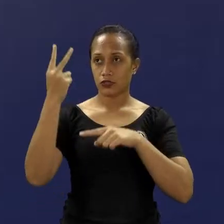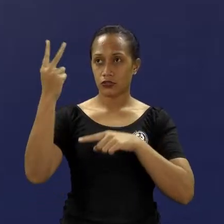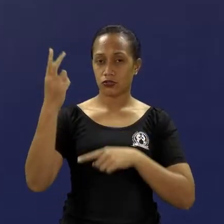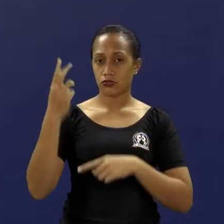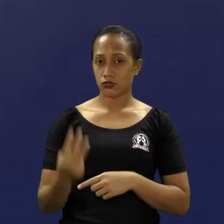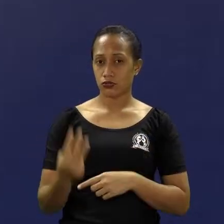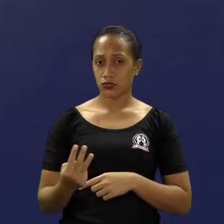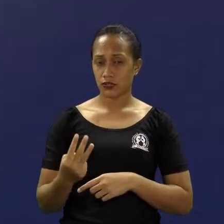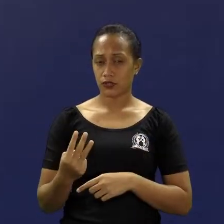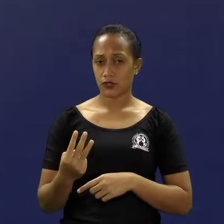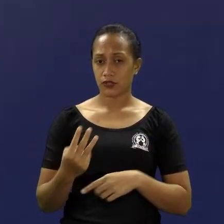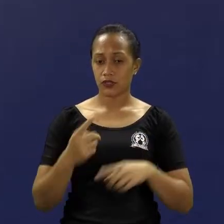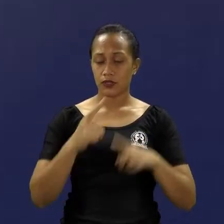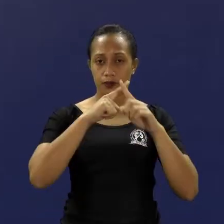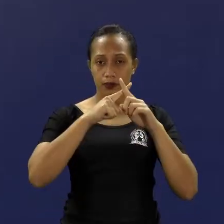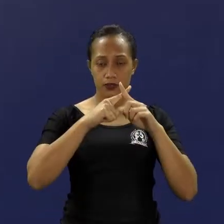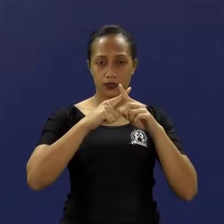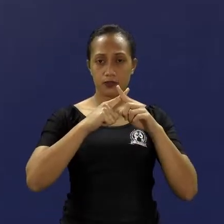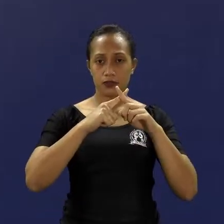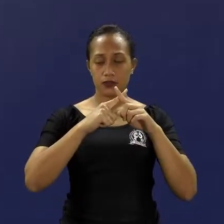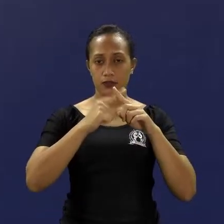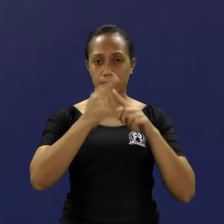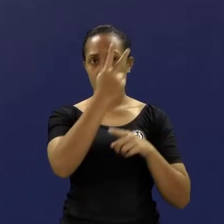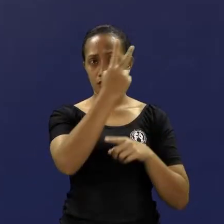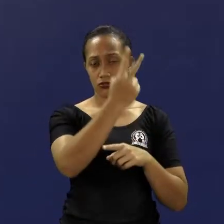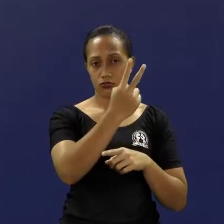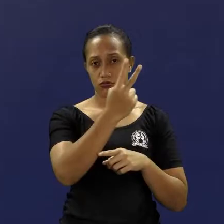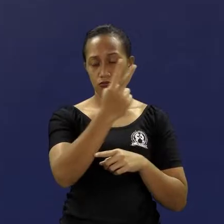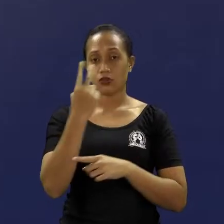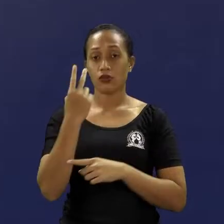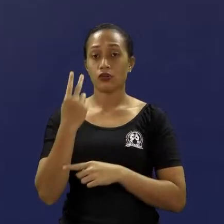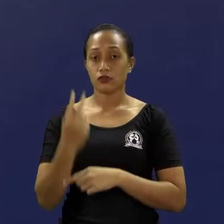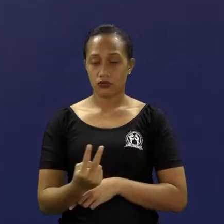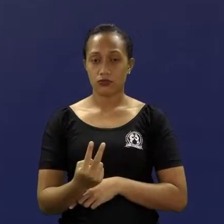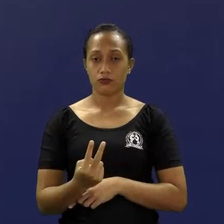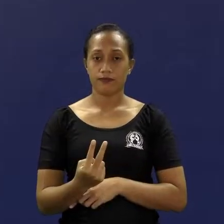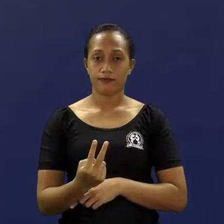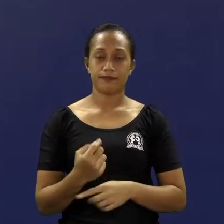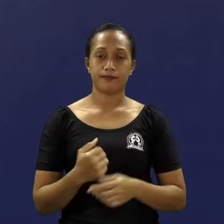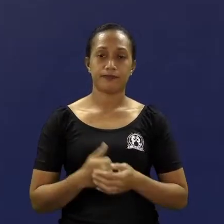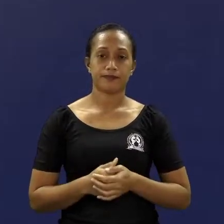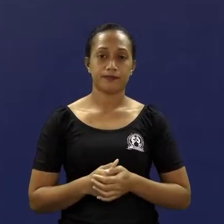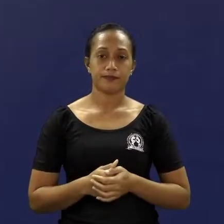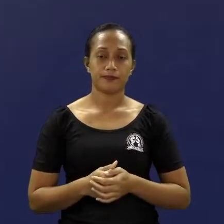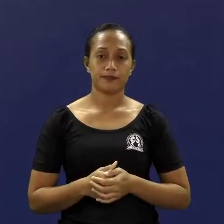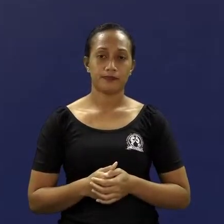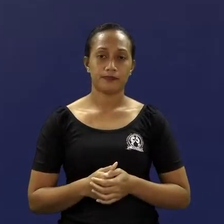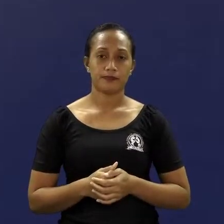over 3 multiplied by 2 over 2.